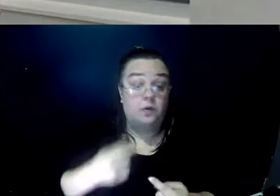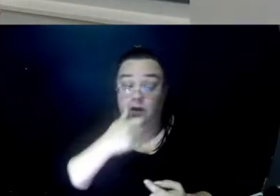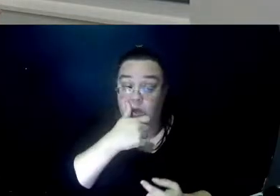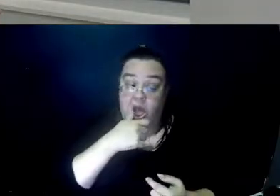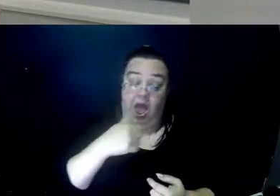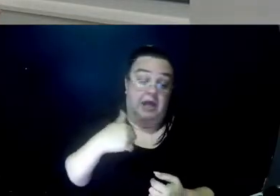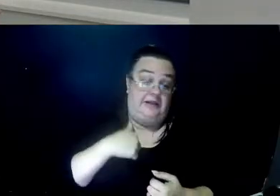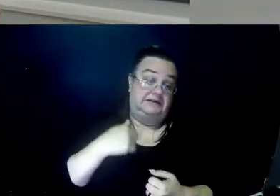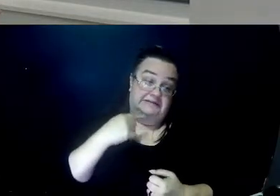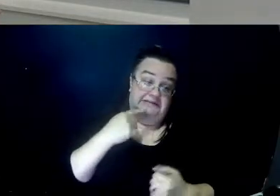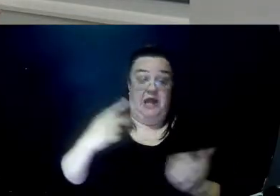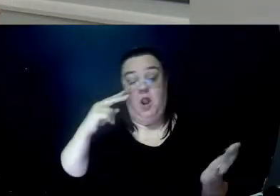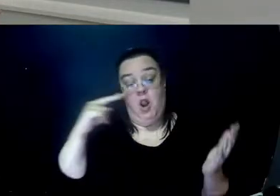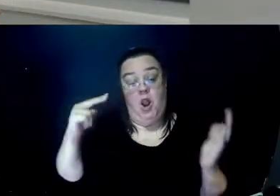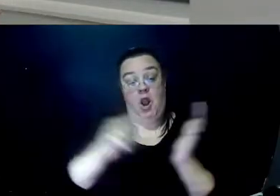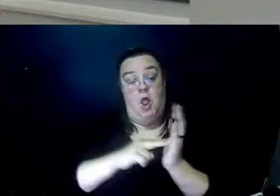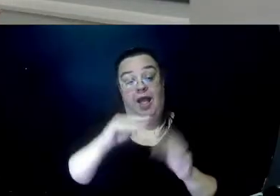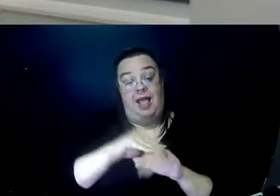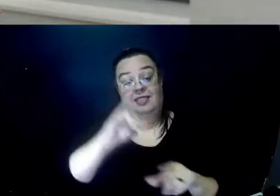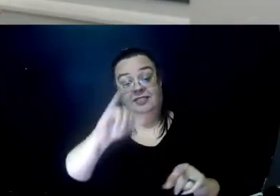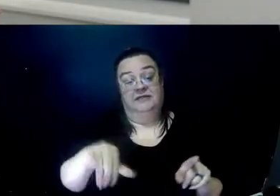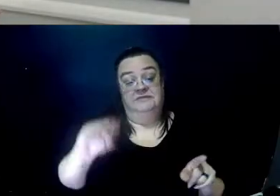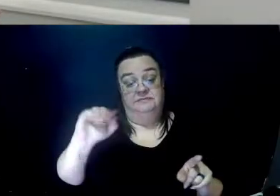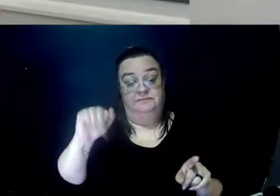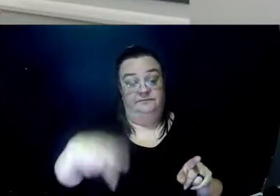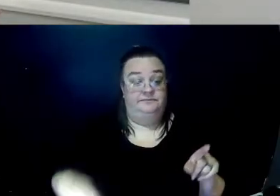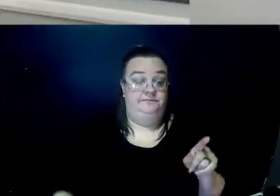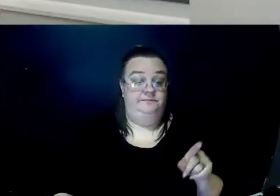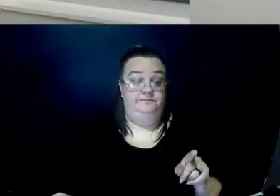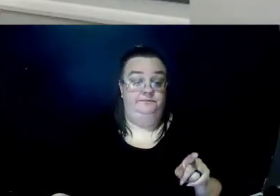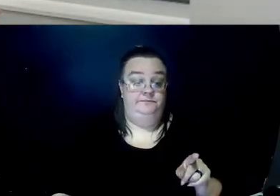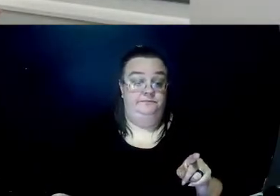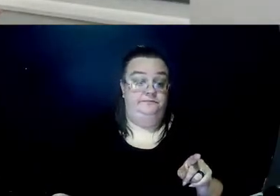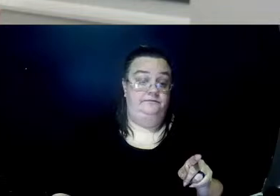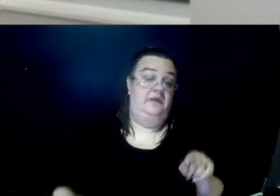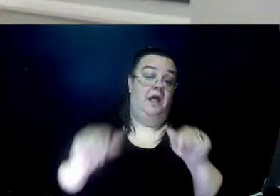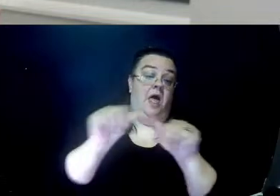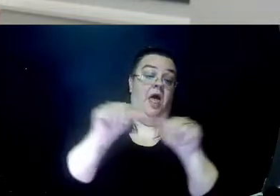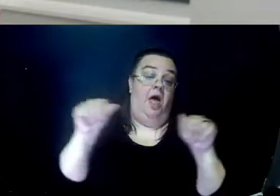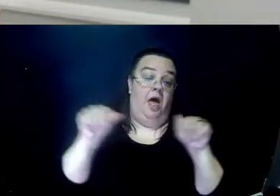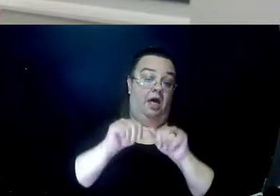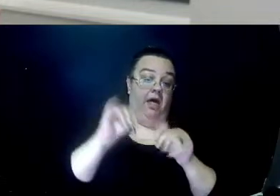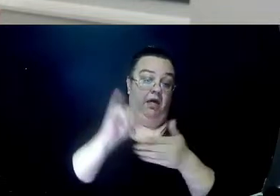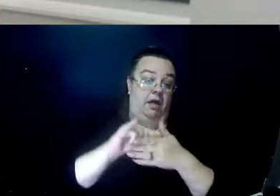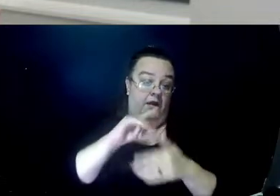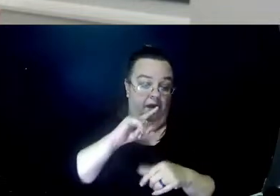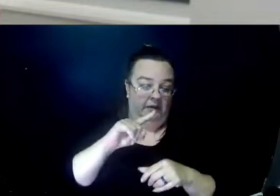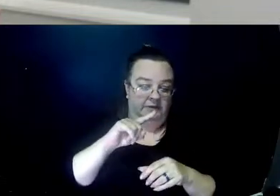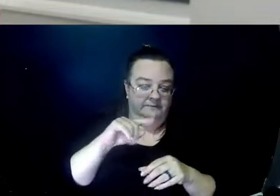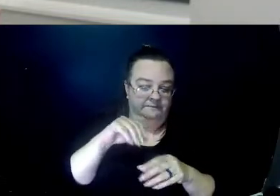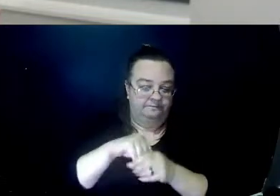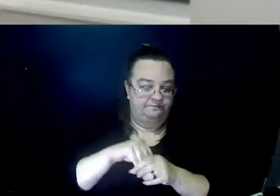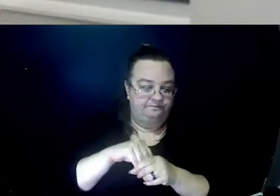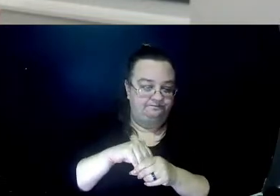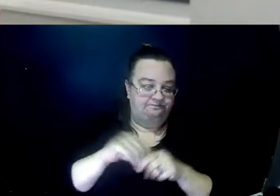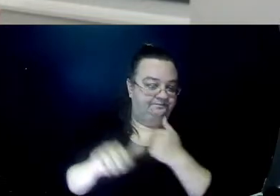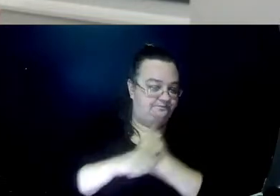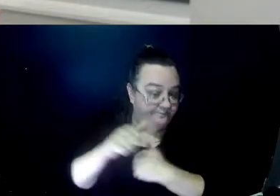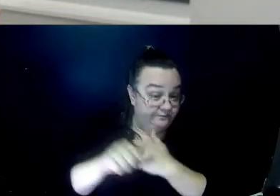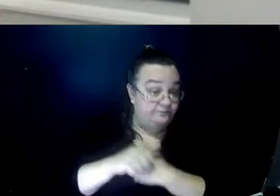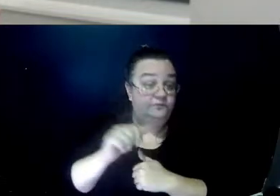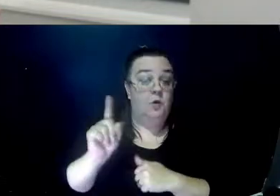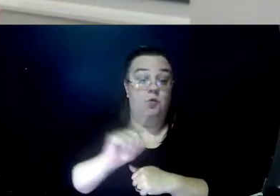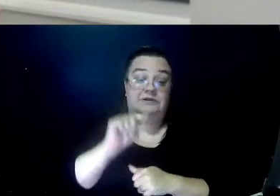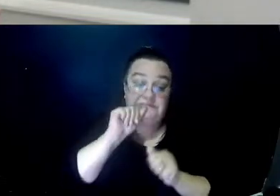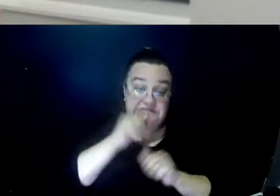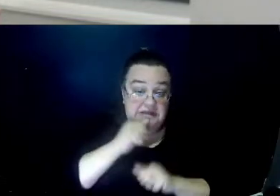I say, look at this map. The area that is in danger, the area that is suffering, is